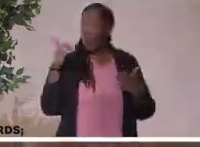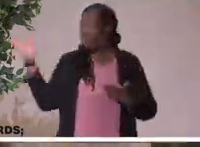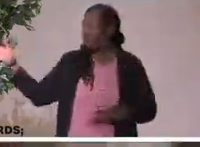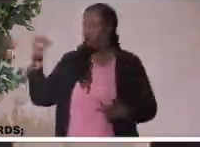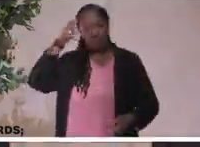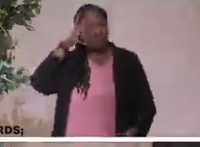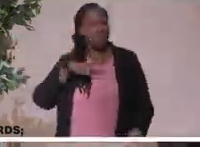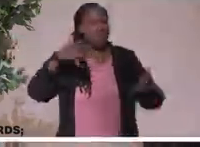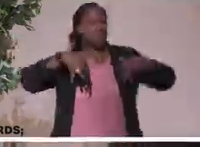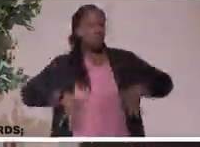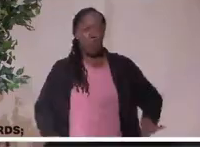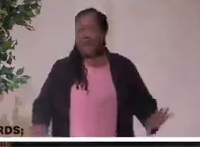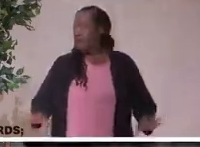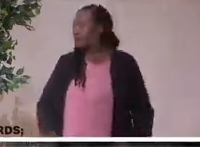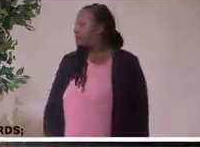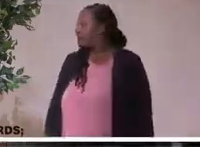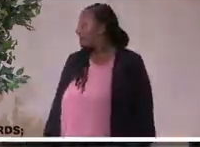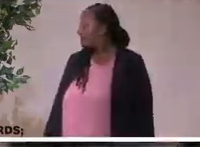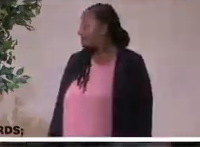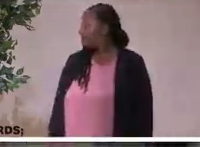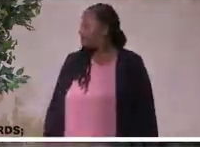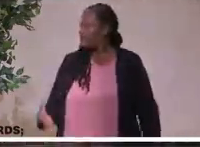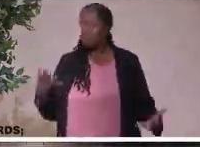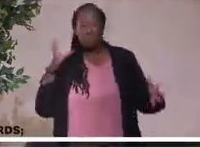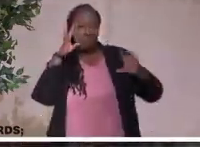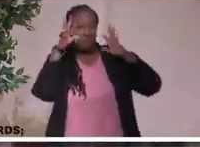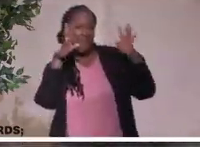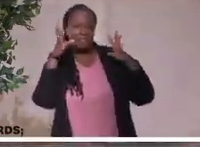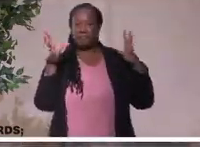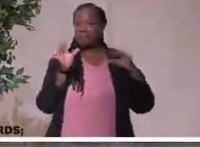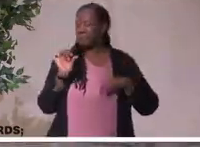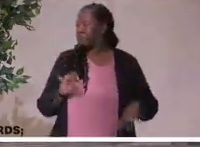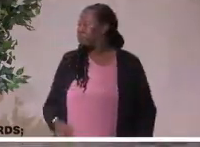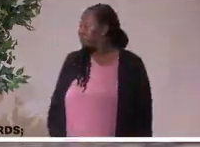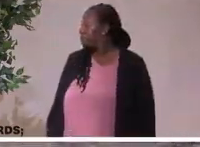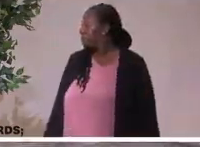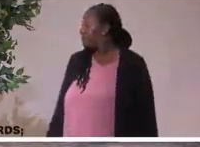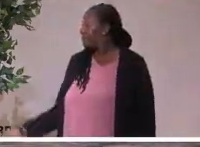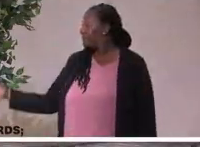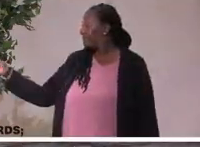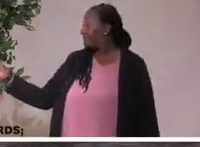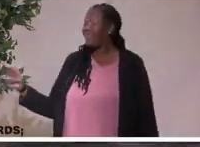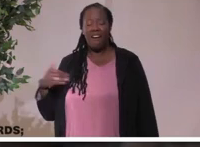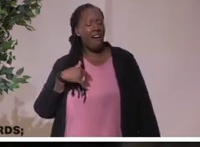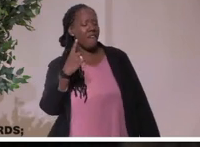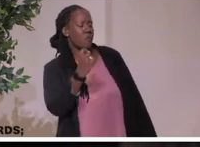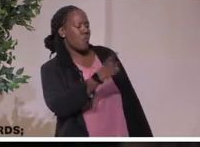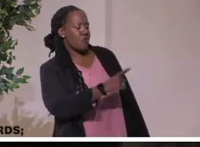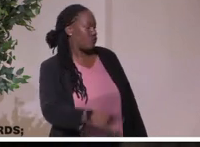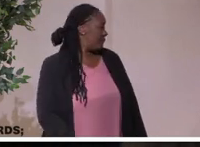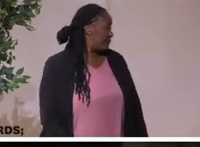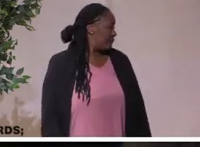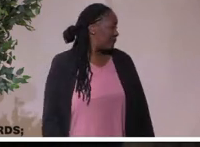menswear forward and to be creative at the same time. So I do have another question. You know, I know you kind